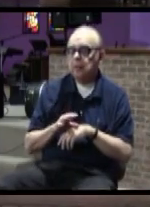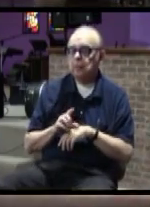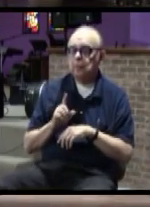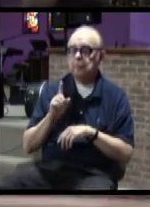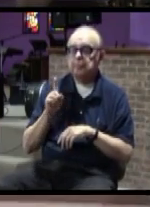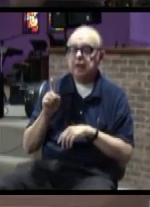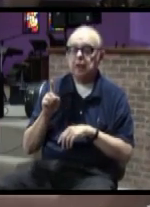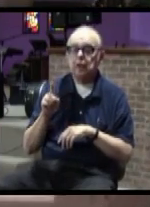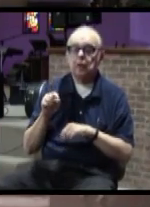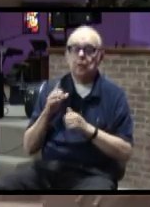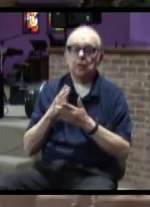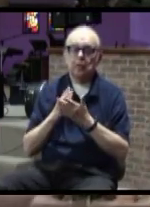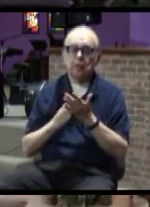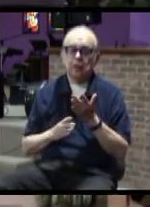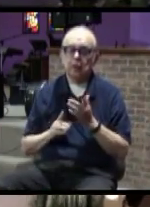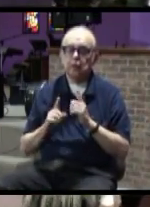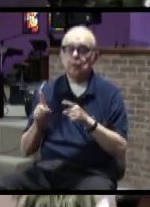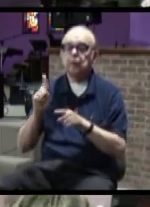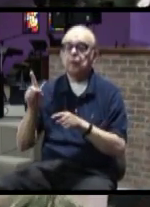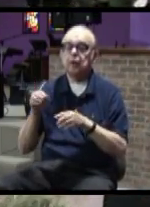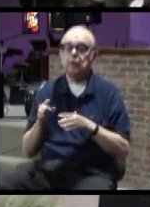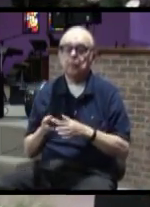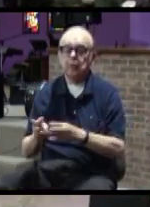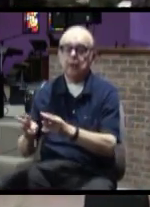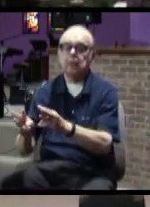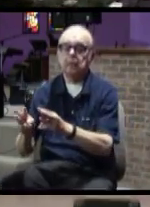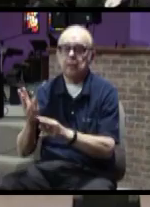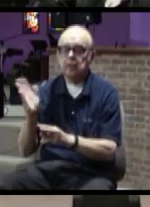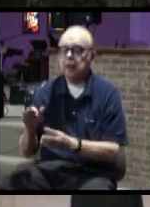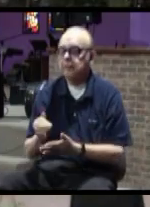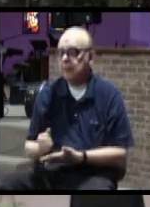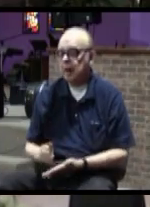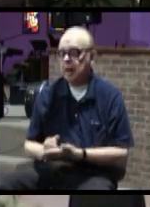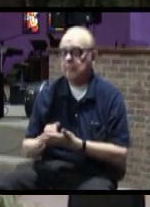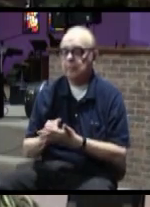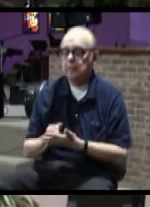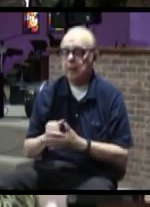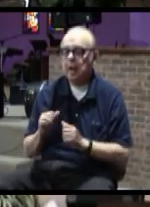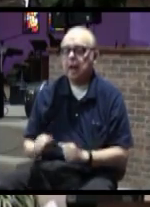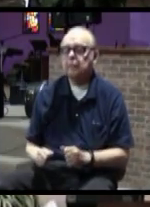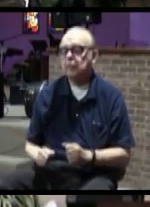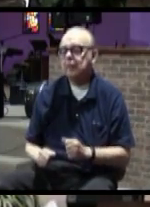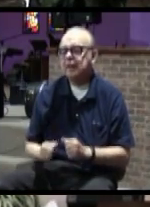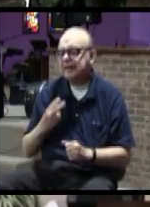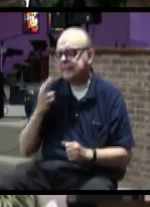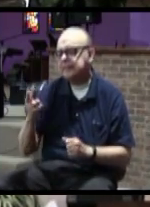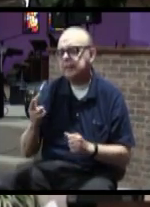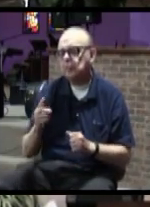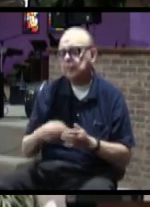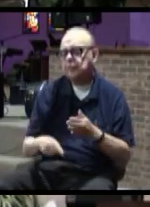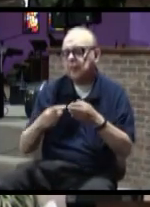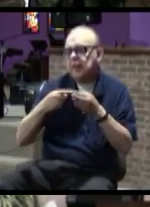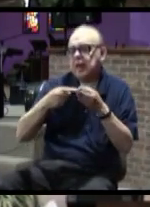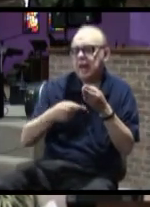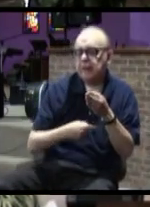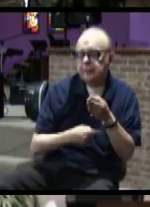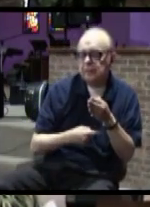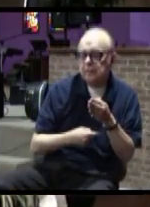And the church will be one-sided, going in one direction, and never able to see what's on the